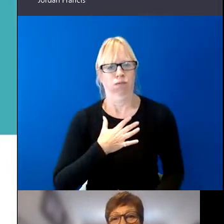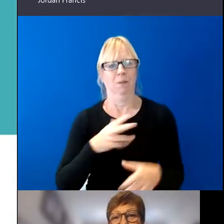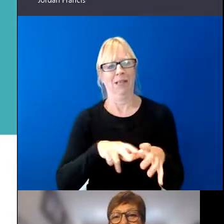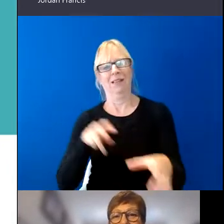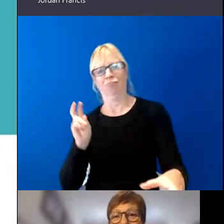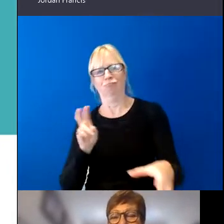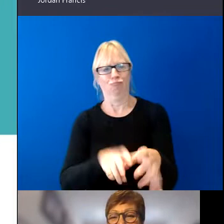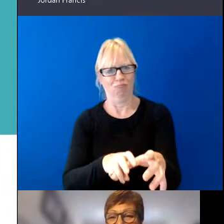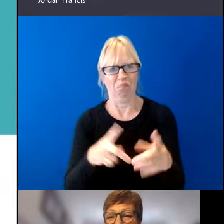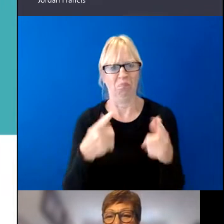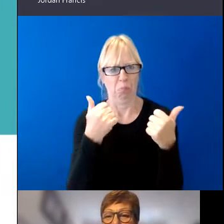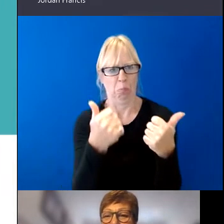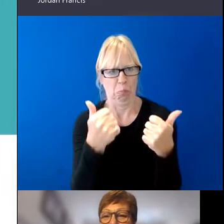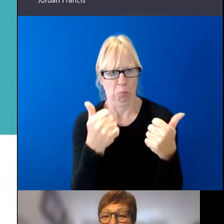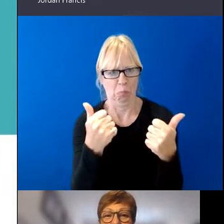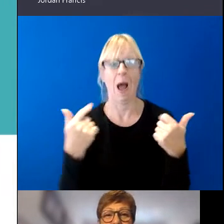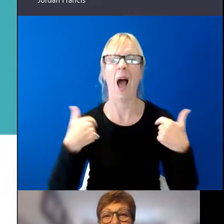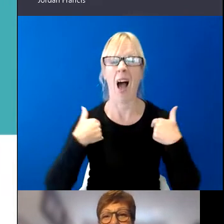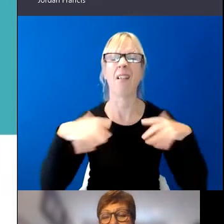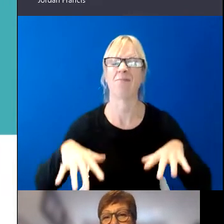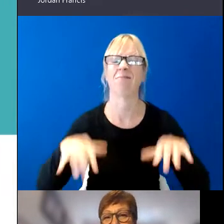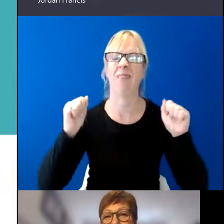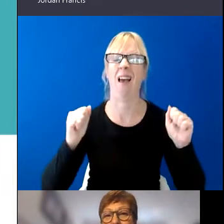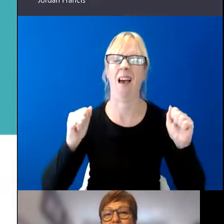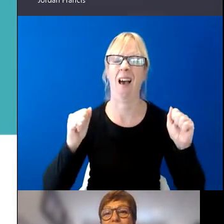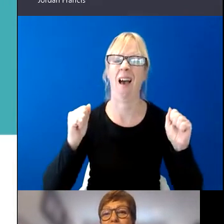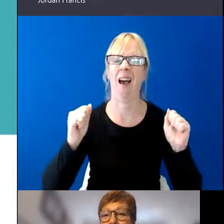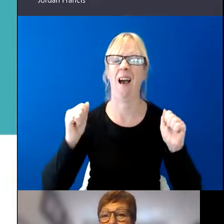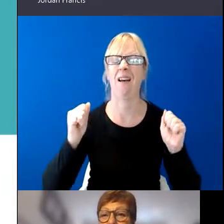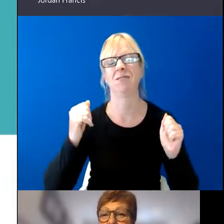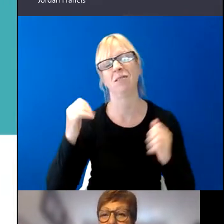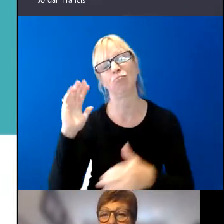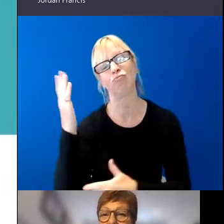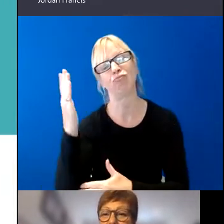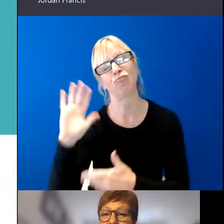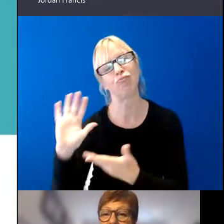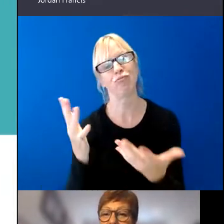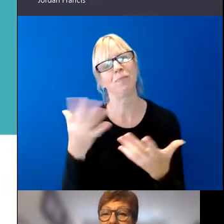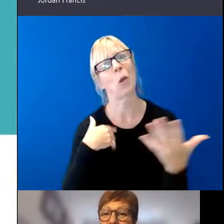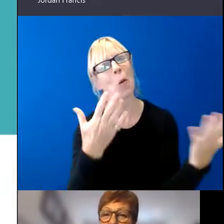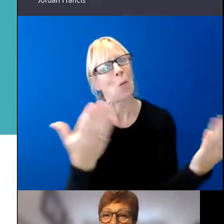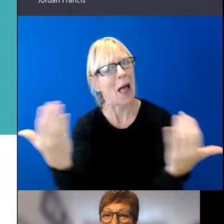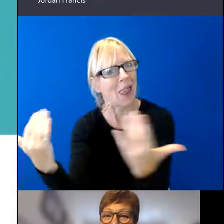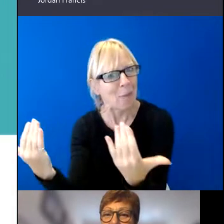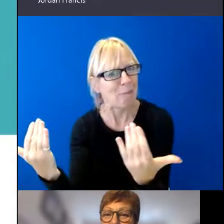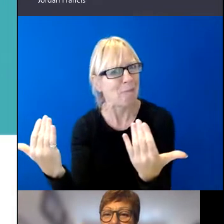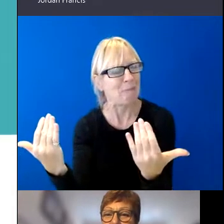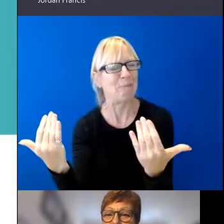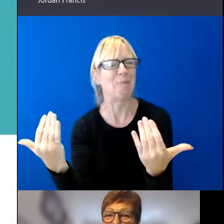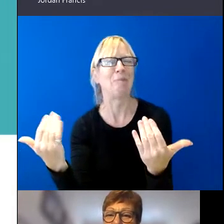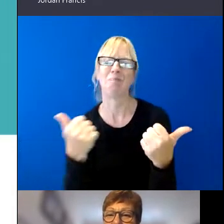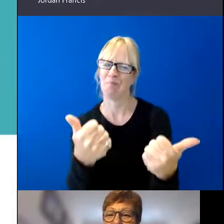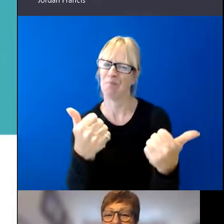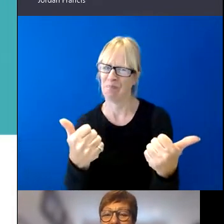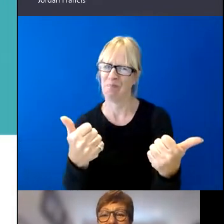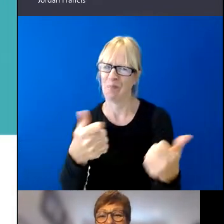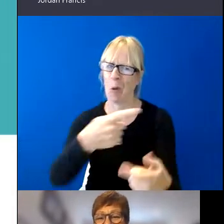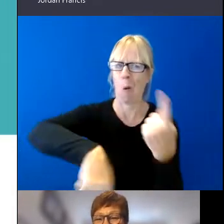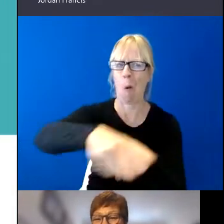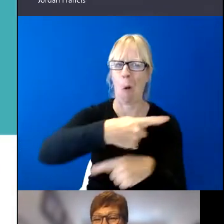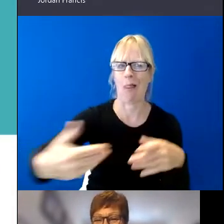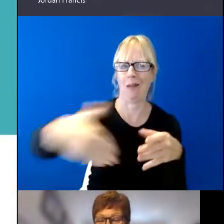thumbs up. So I'm going to proceed because I'm concerned about the time. So welcome everybody. That's right, Mark,